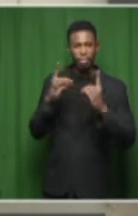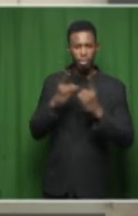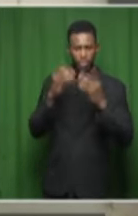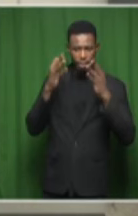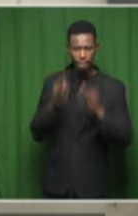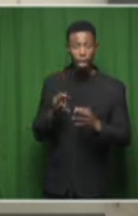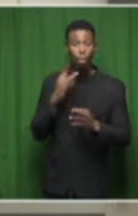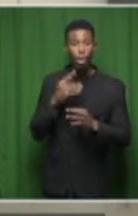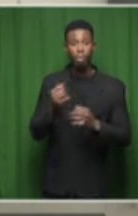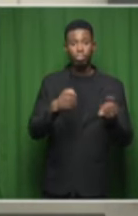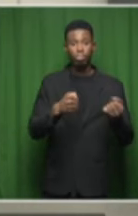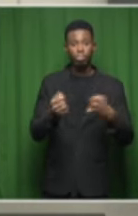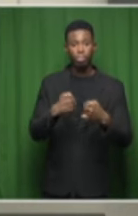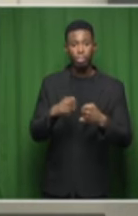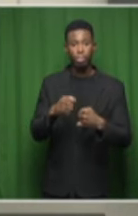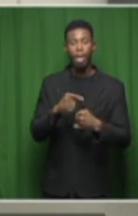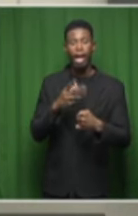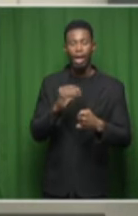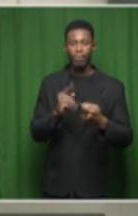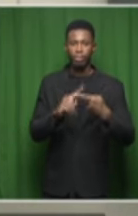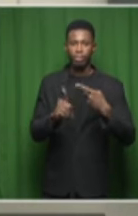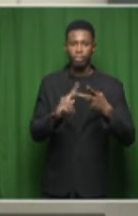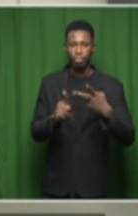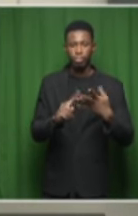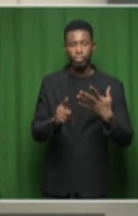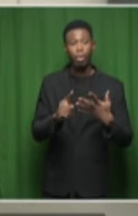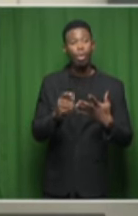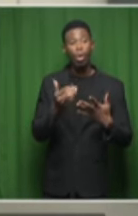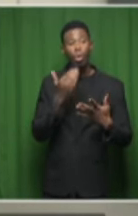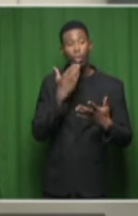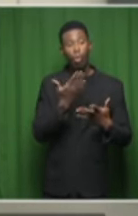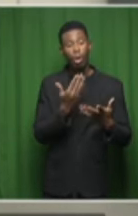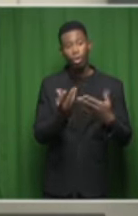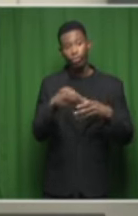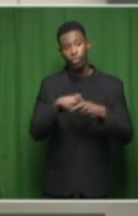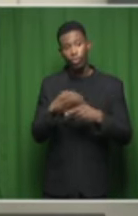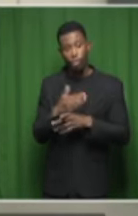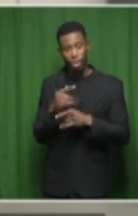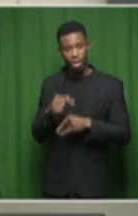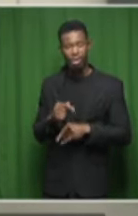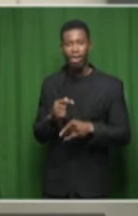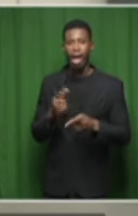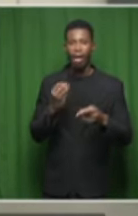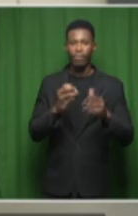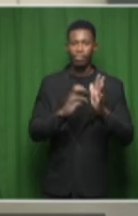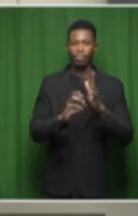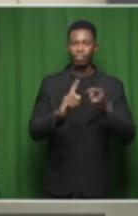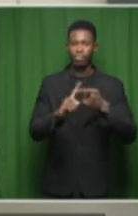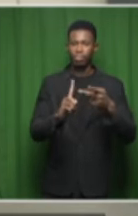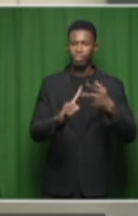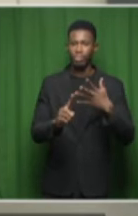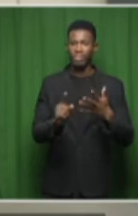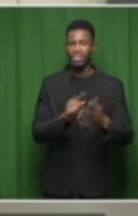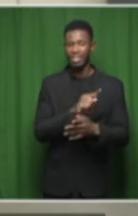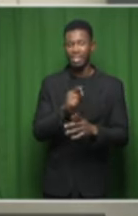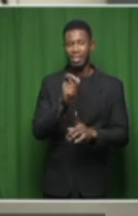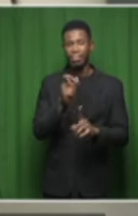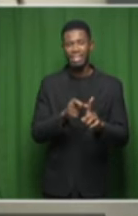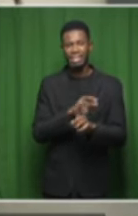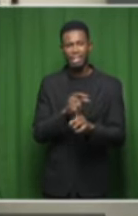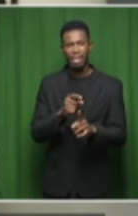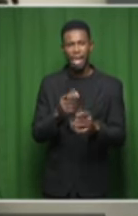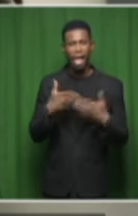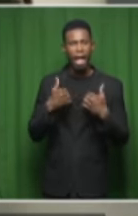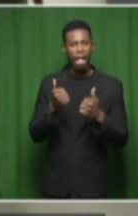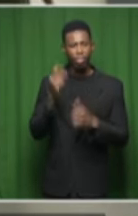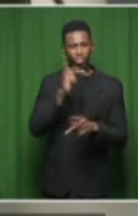that we had a few set of criteria for the professionals, health professionals. Because of the scarcity of these cadres,